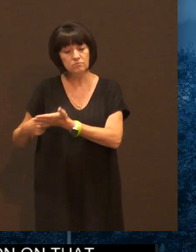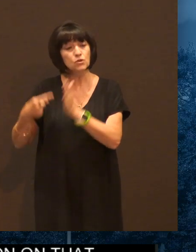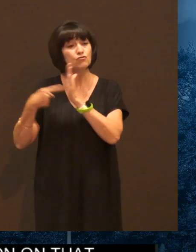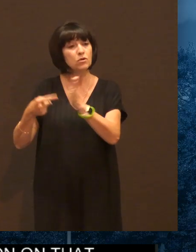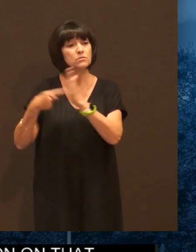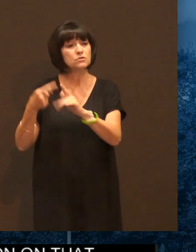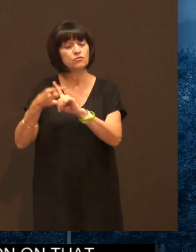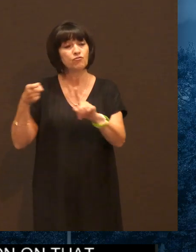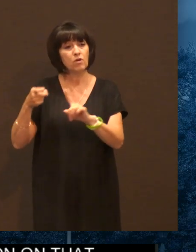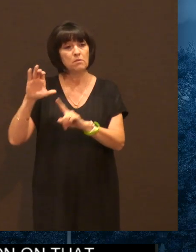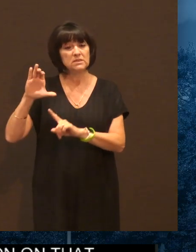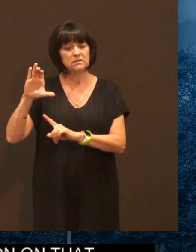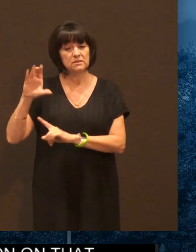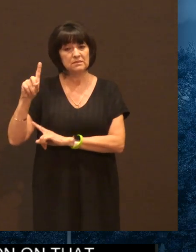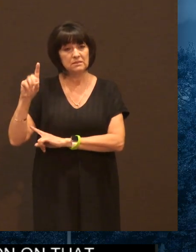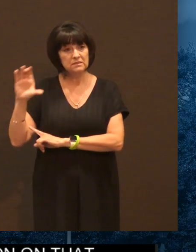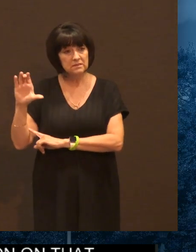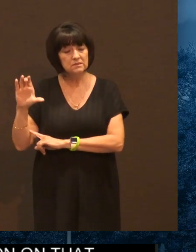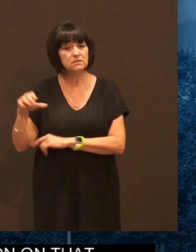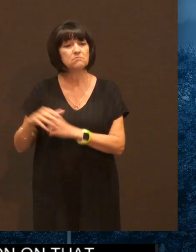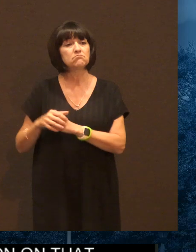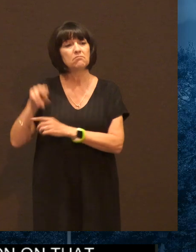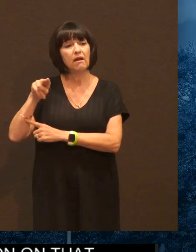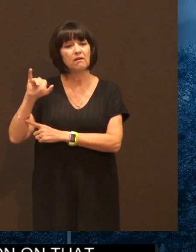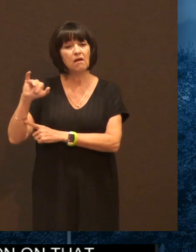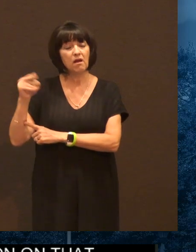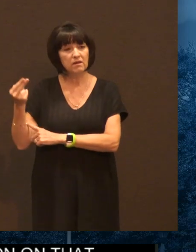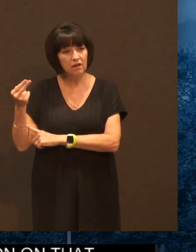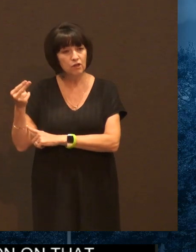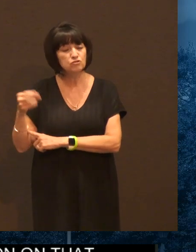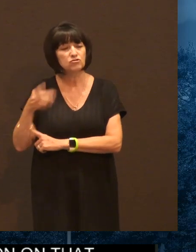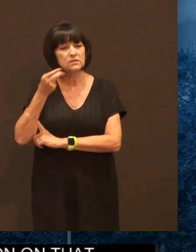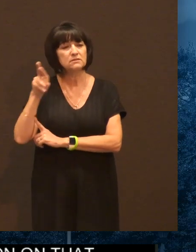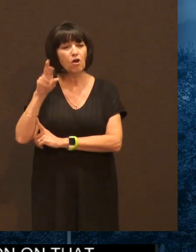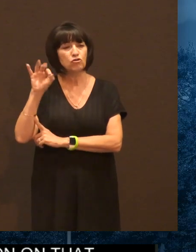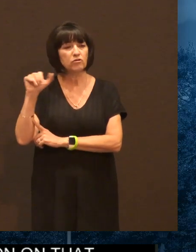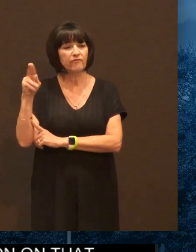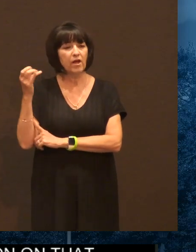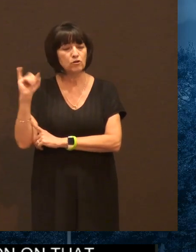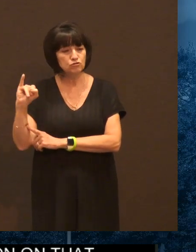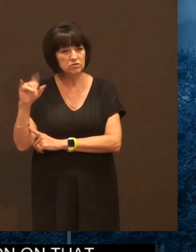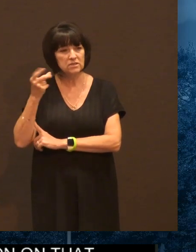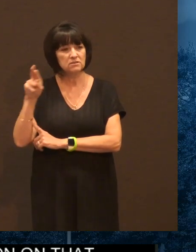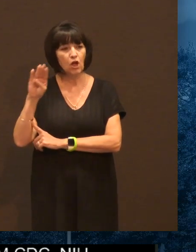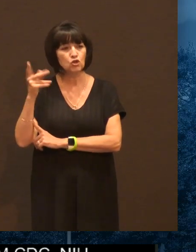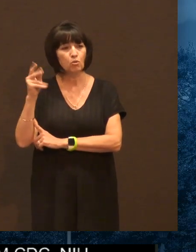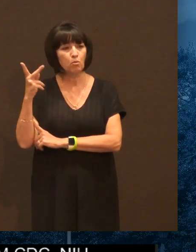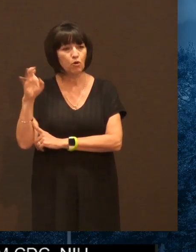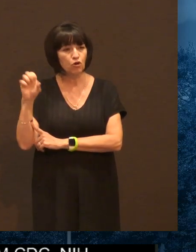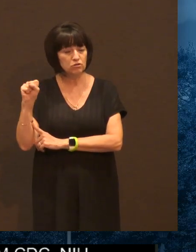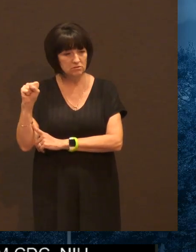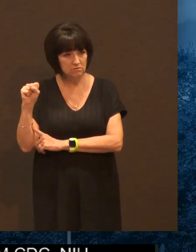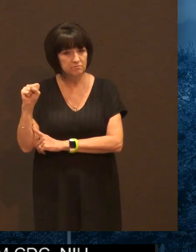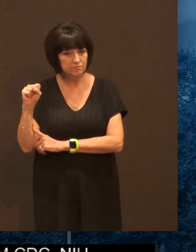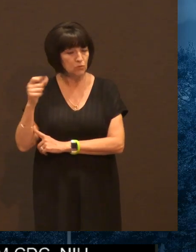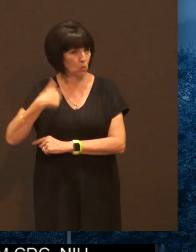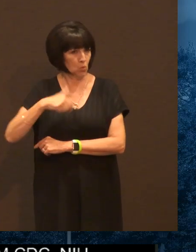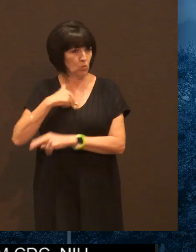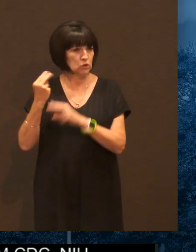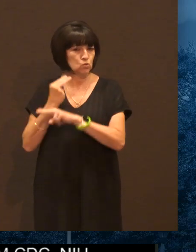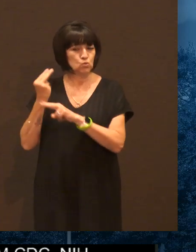CDC, NIH, Dr. Birx, Dr. Fauci, and we'll use